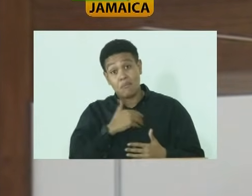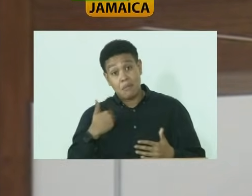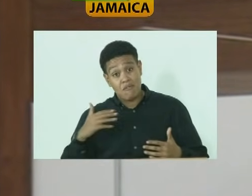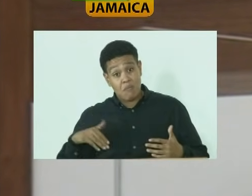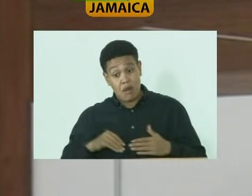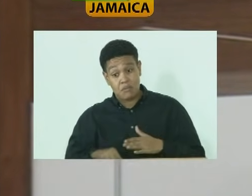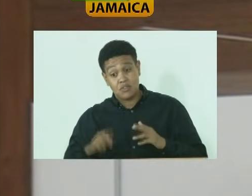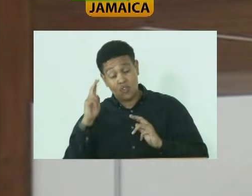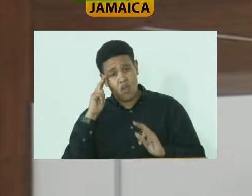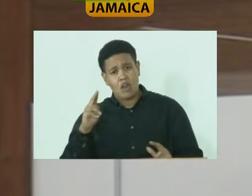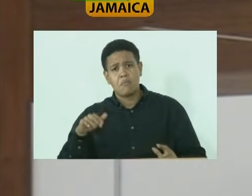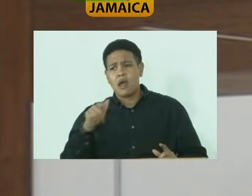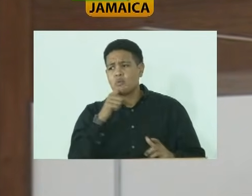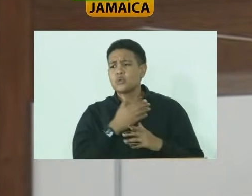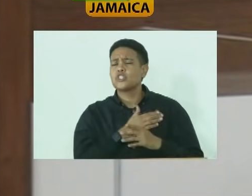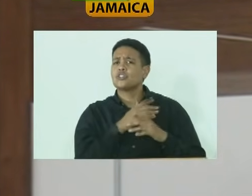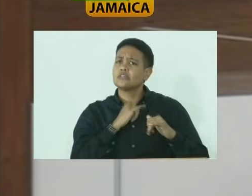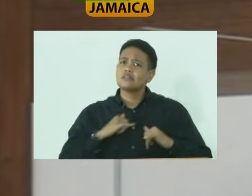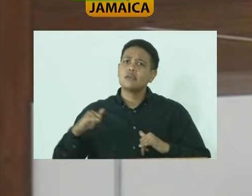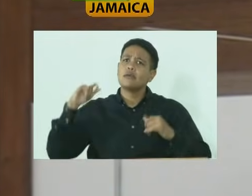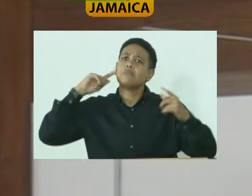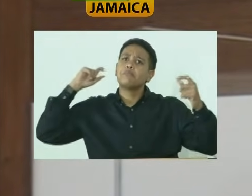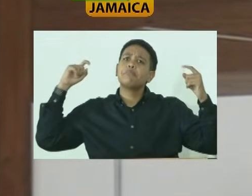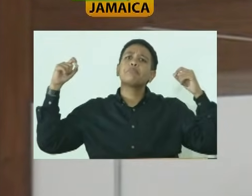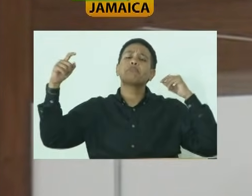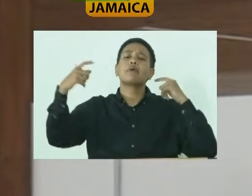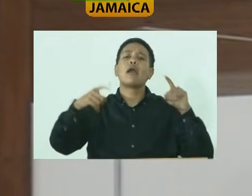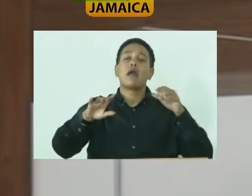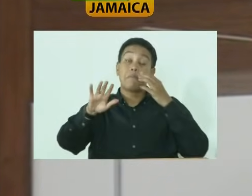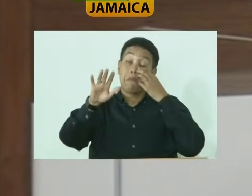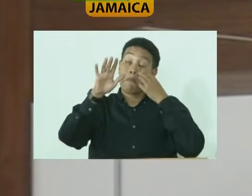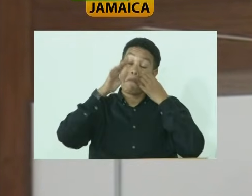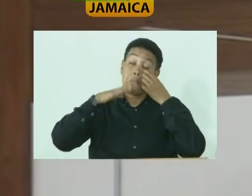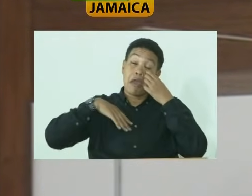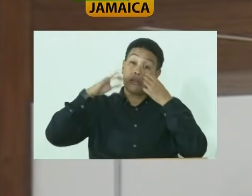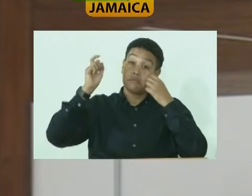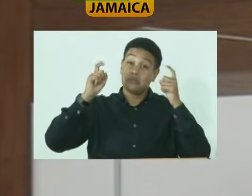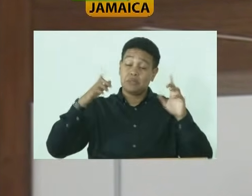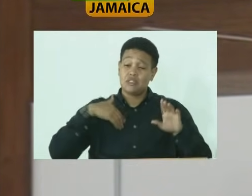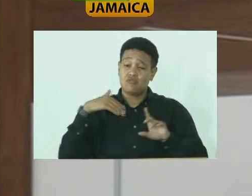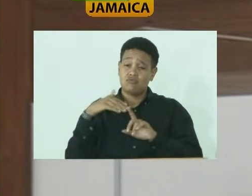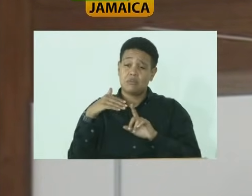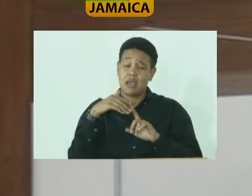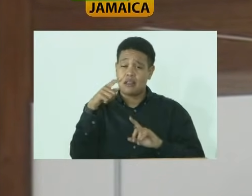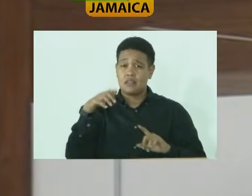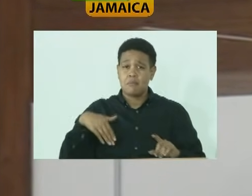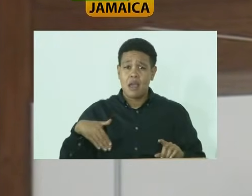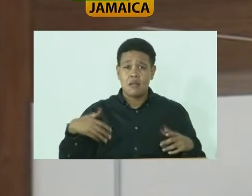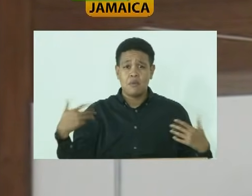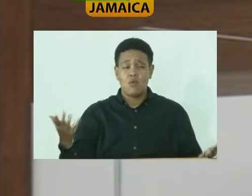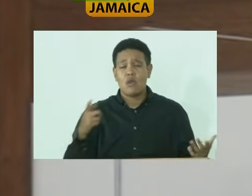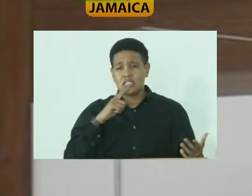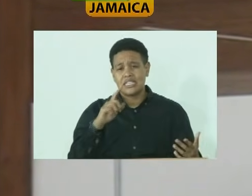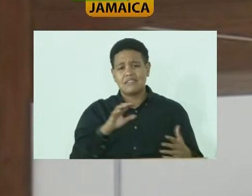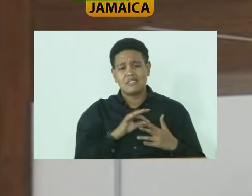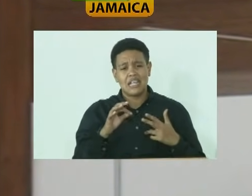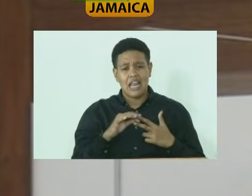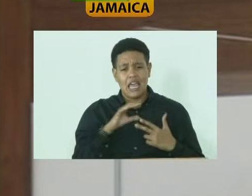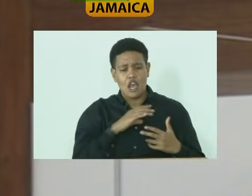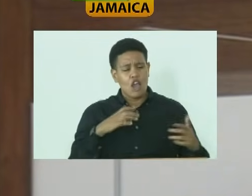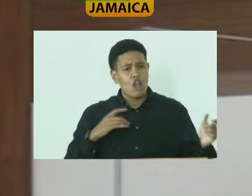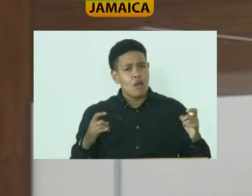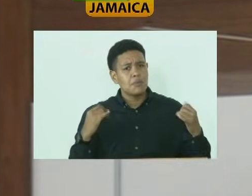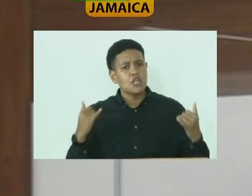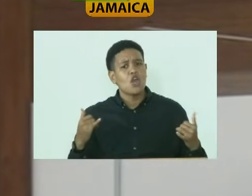honourable House would share that concern. Madam Speaker, I'll also remind the Parliament that there is a joint select committee that is